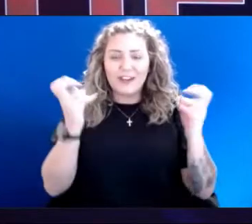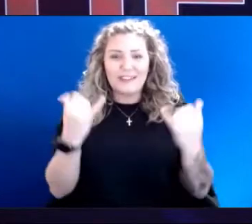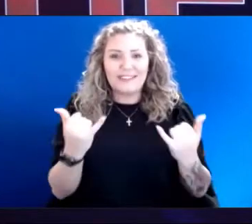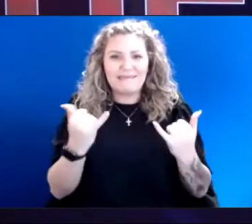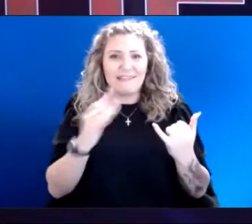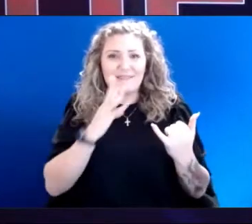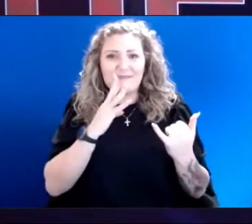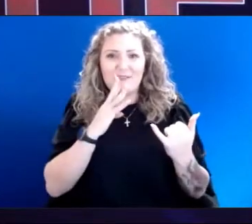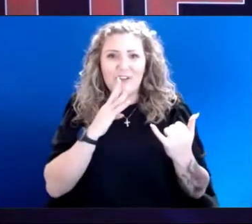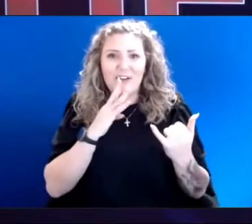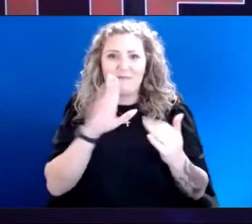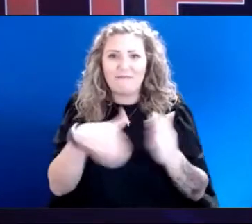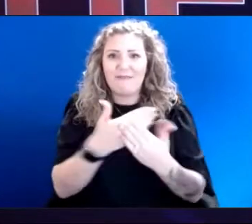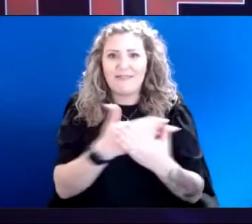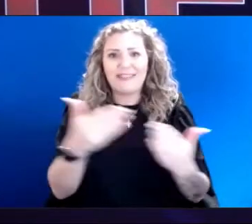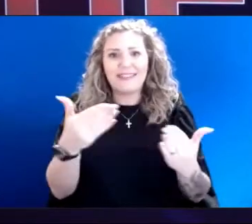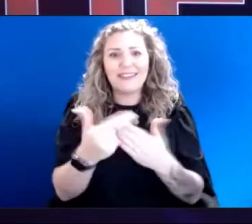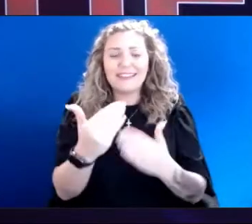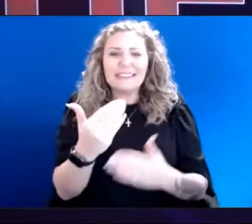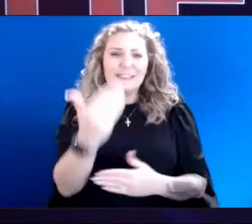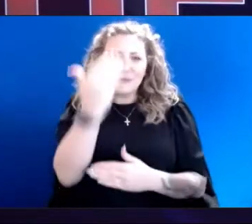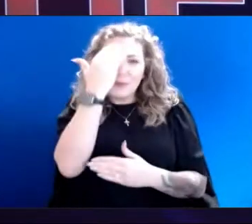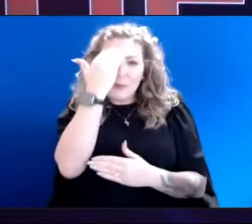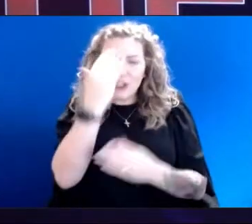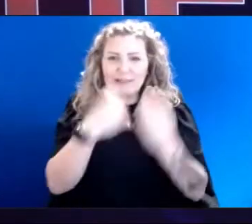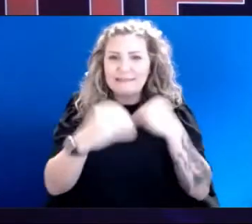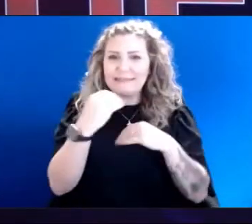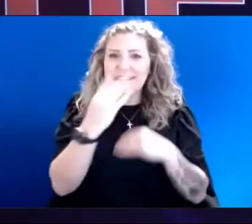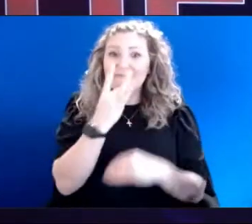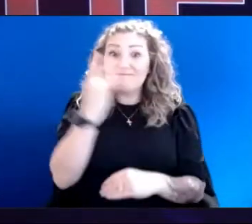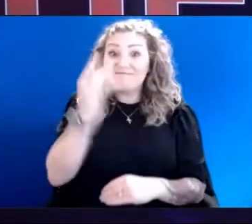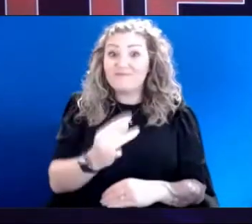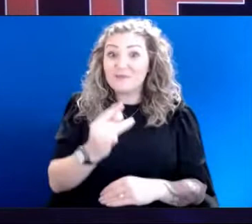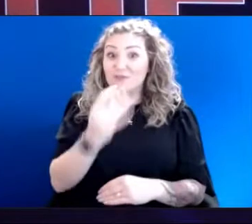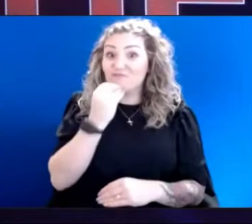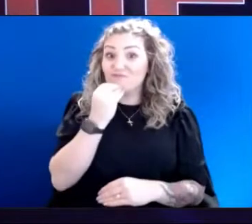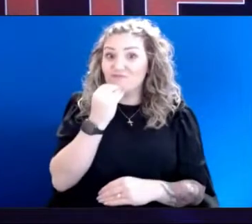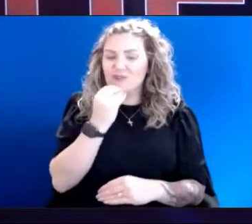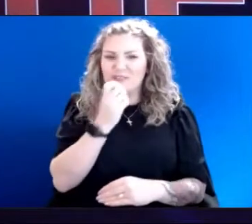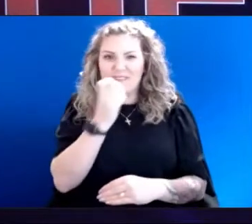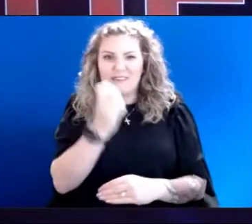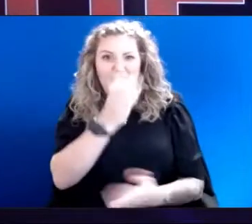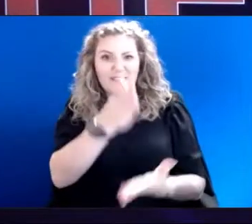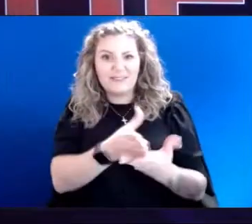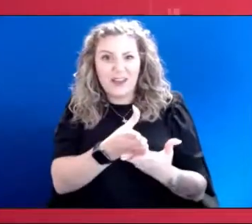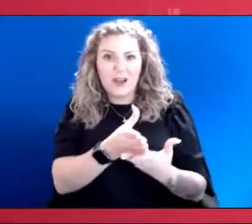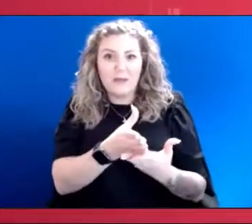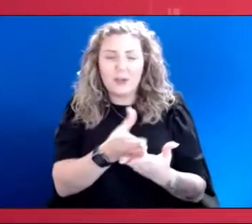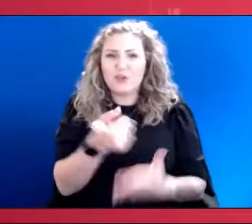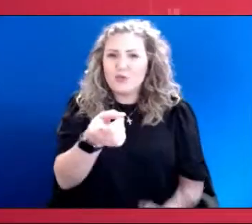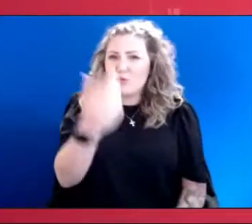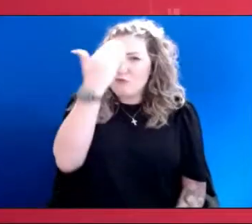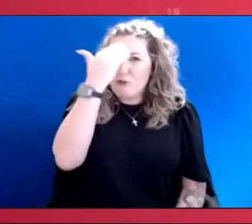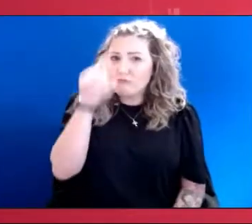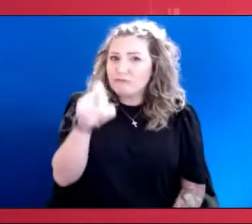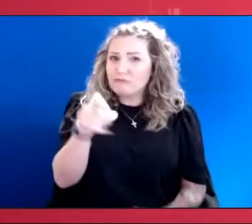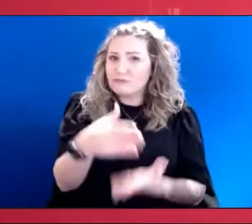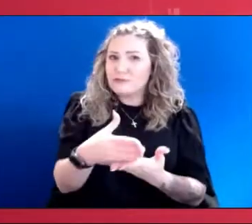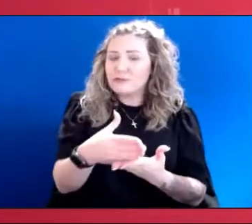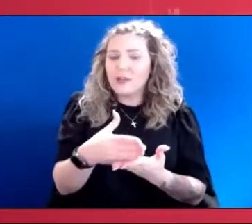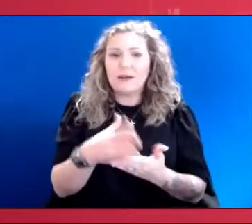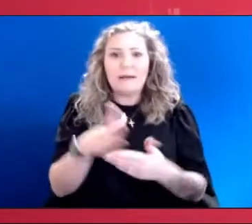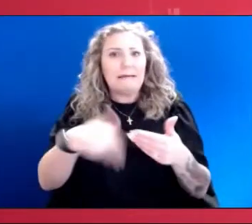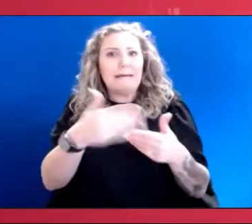most of us. Eating something delicious and not being able to stop, even when you know you should stop. Next thing you know, you've polished off that